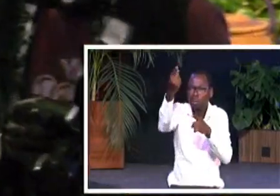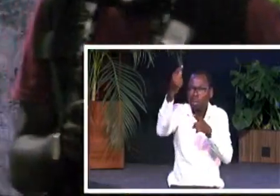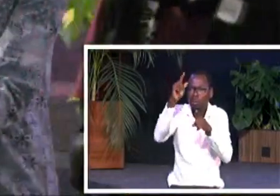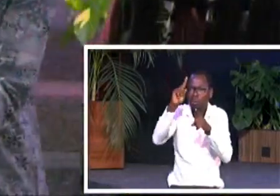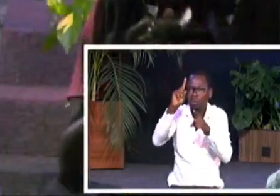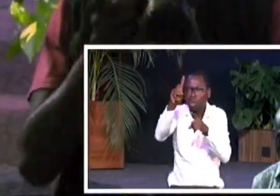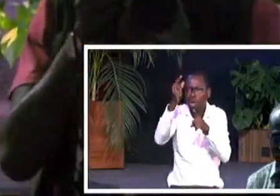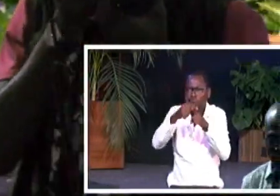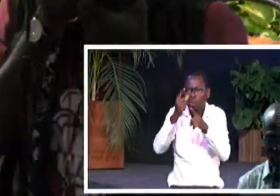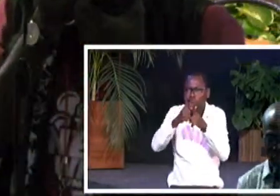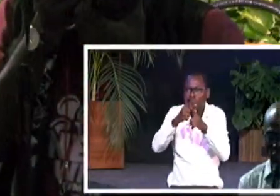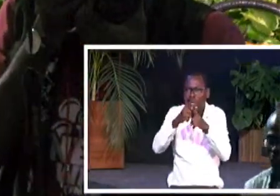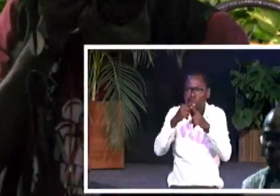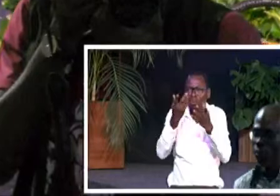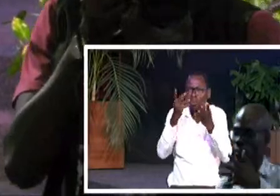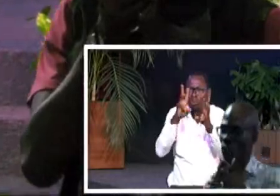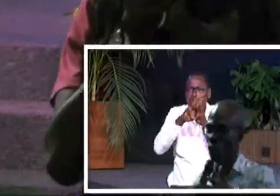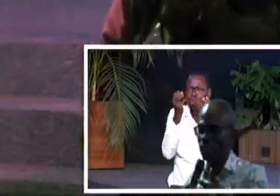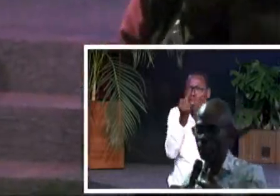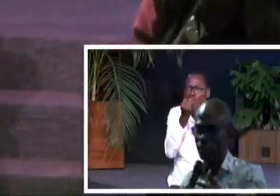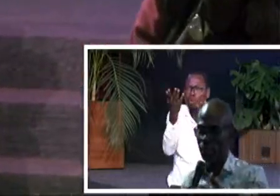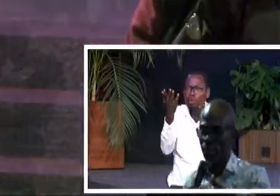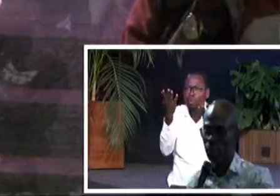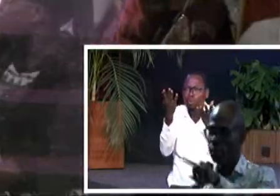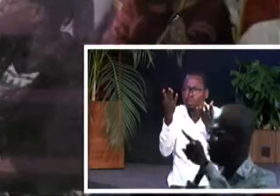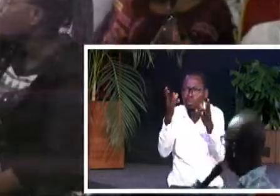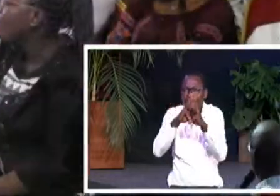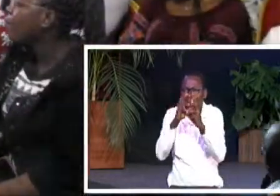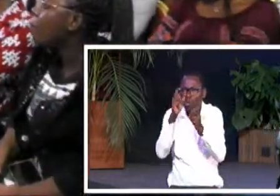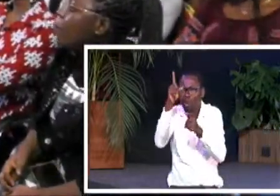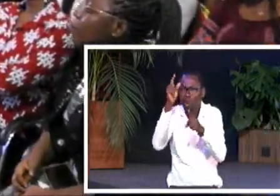word? Awesome. What word?